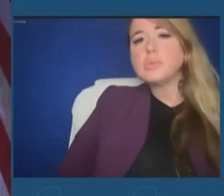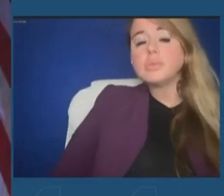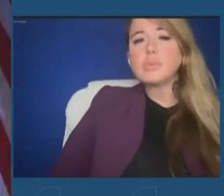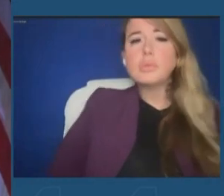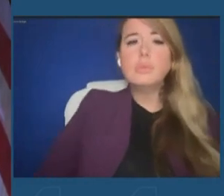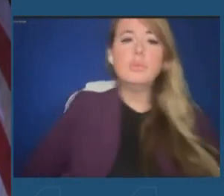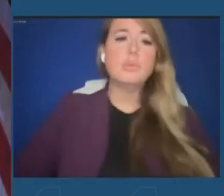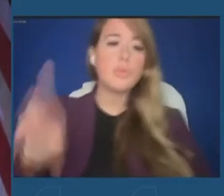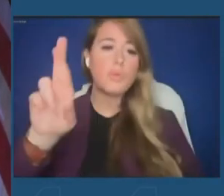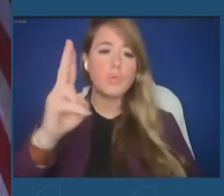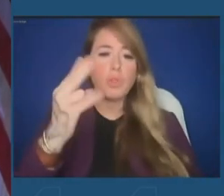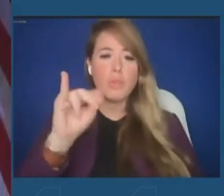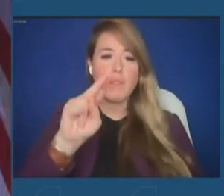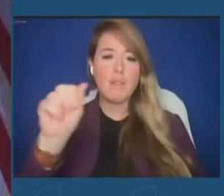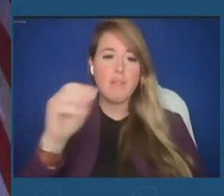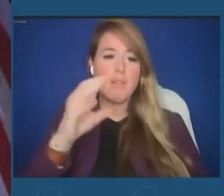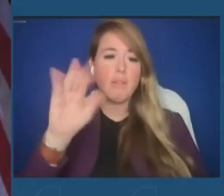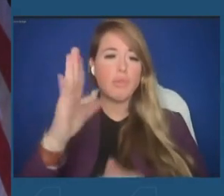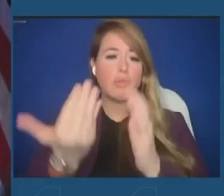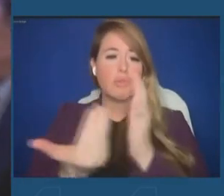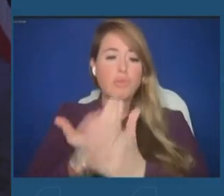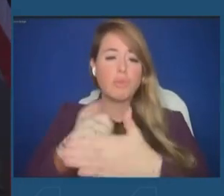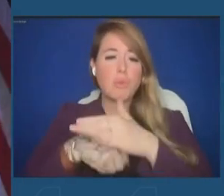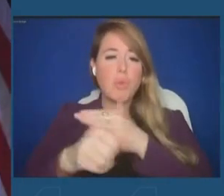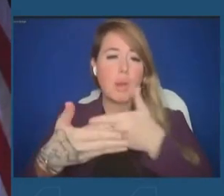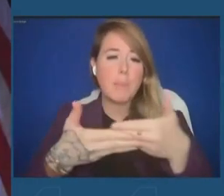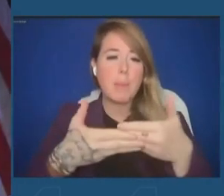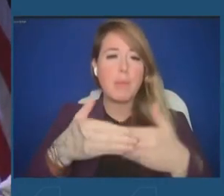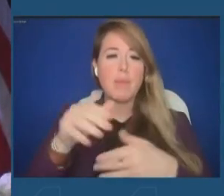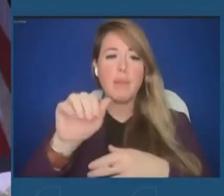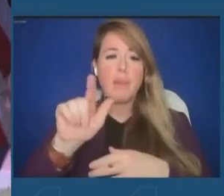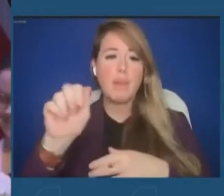Brianna, and her newborn baby, Ellen Russell.